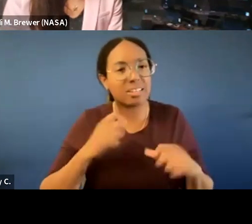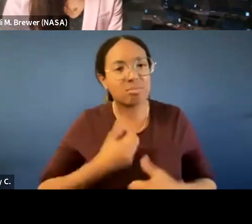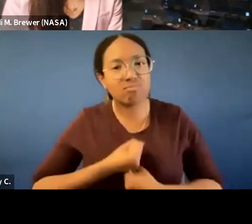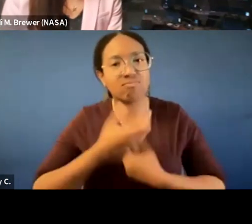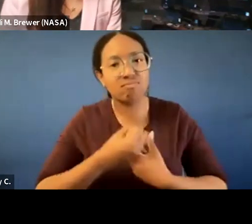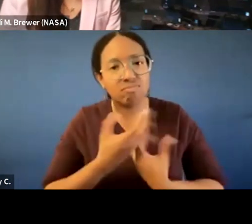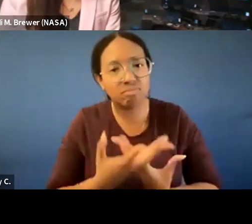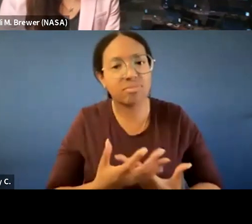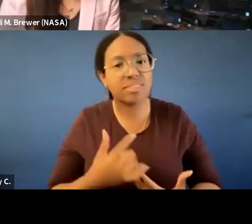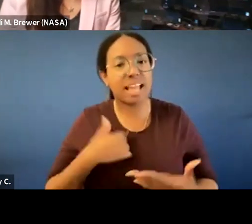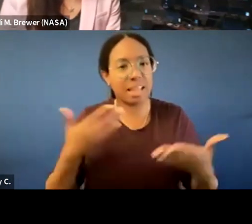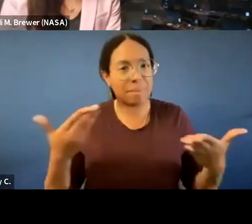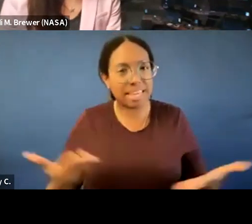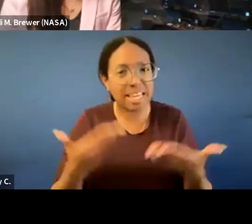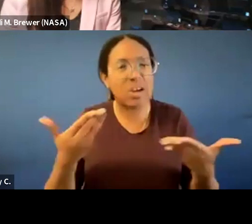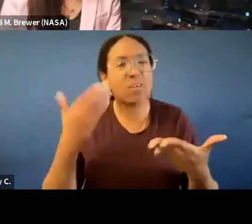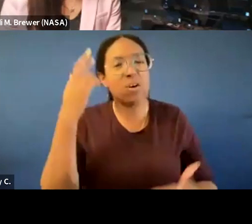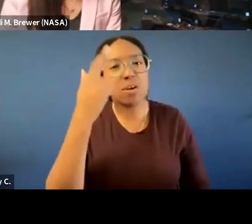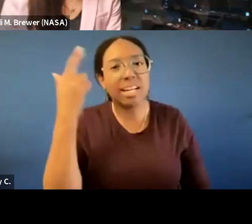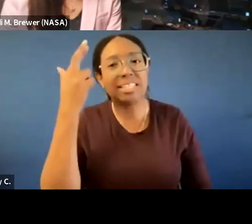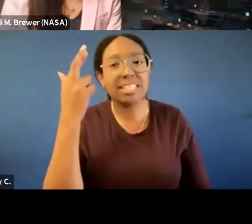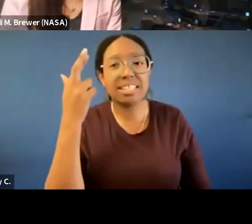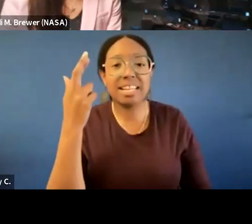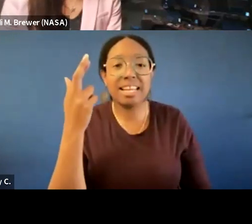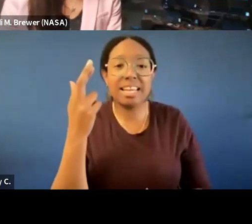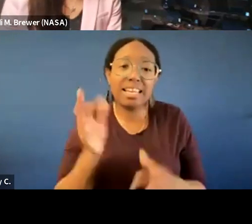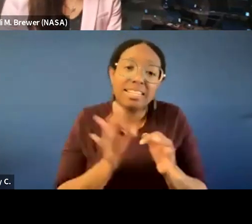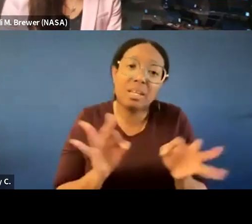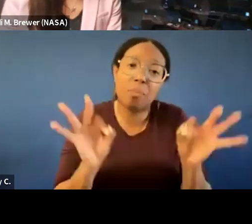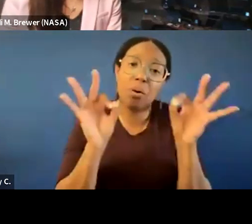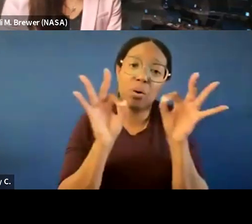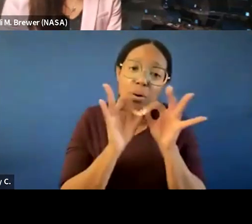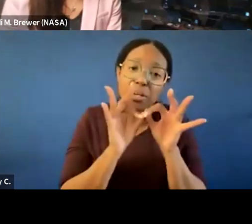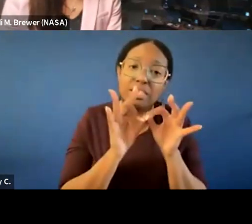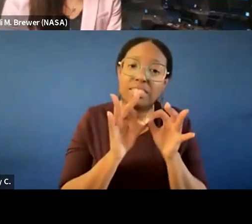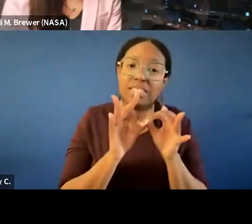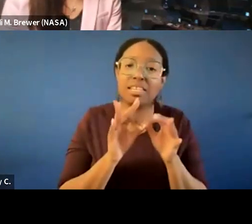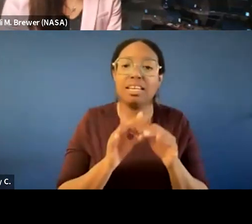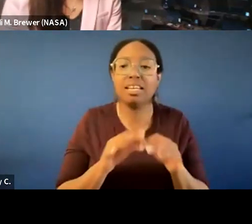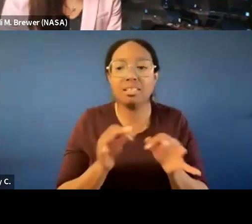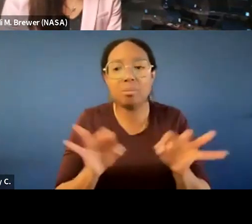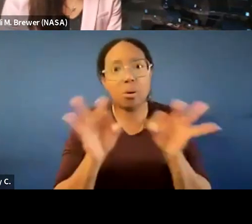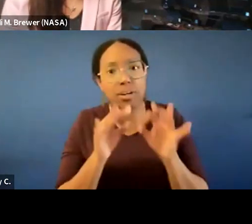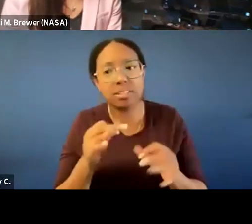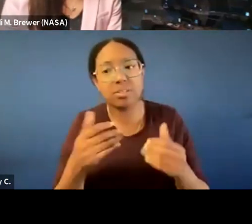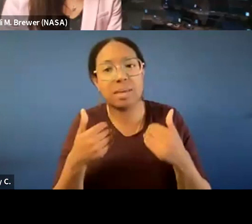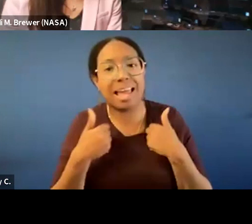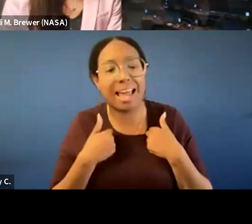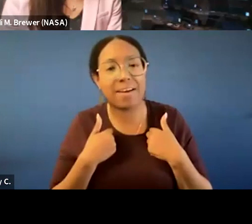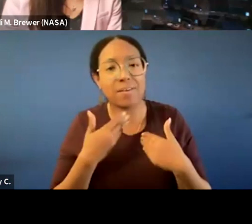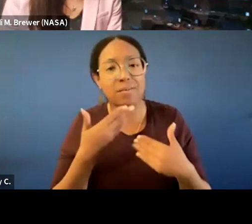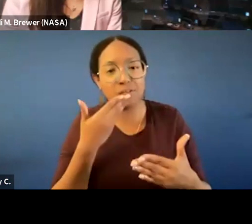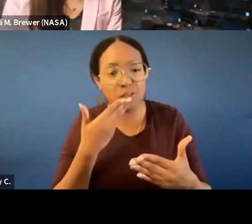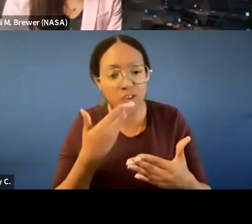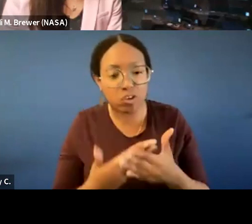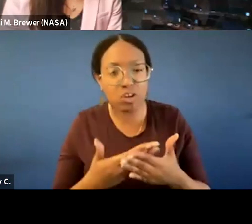and, that's important to know that. And that's whole self-esteem piece, I think, ties, you know, into a